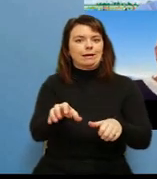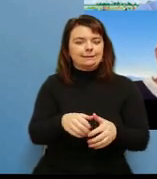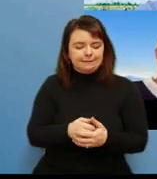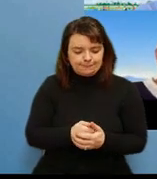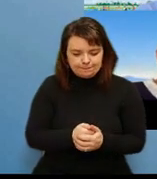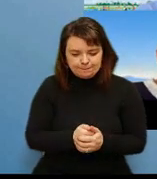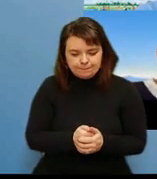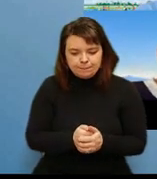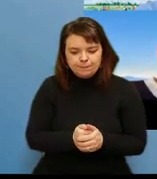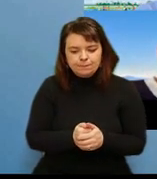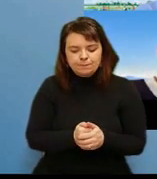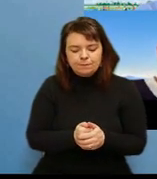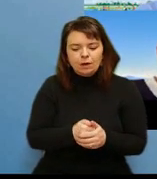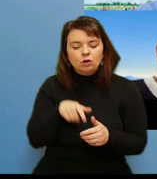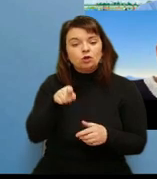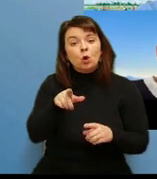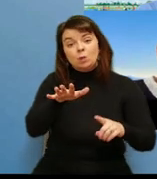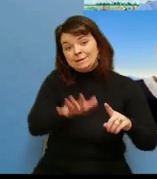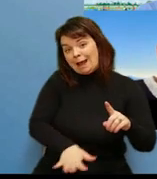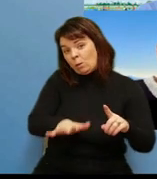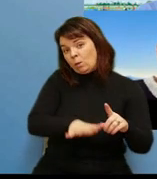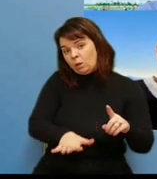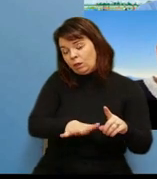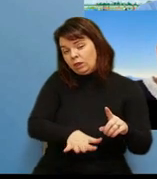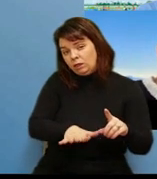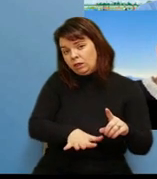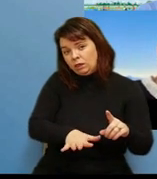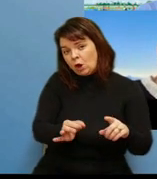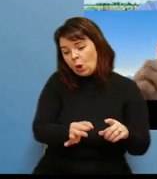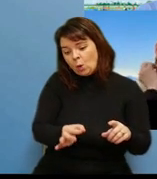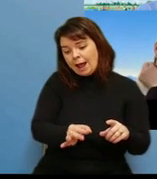that. So that means that from the south locality